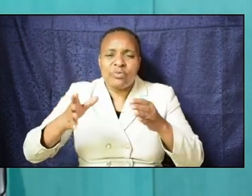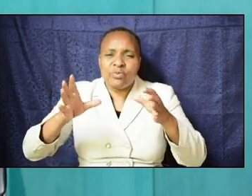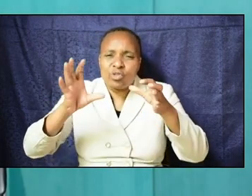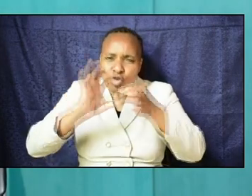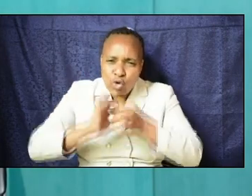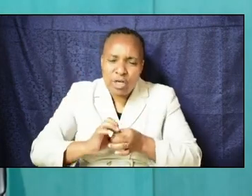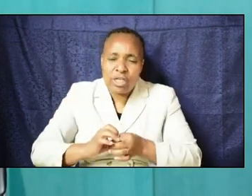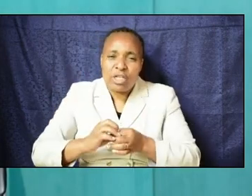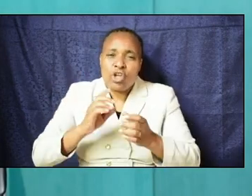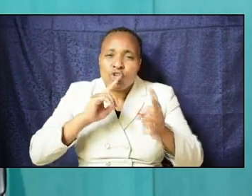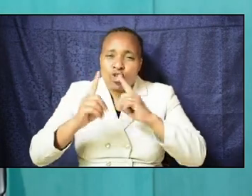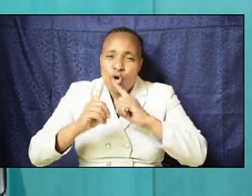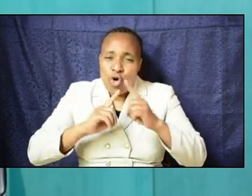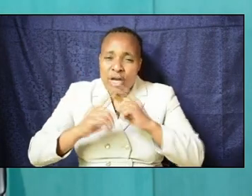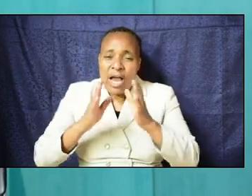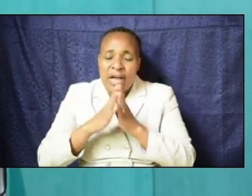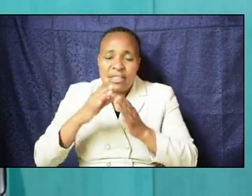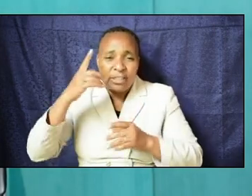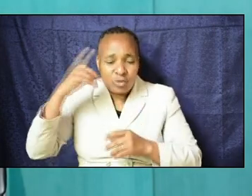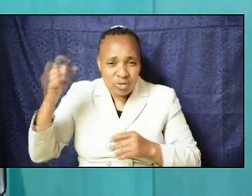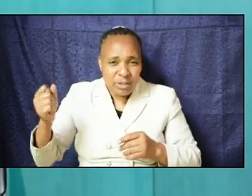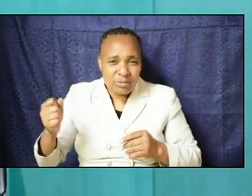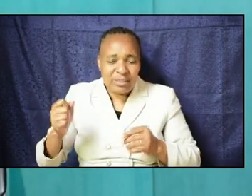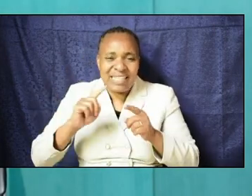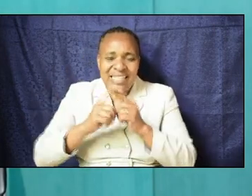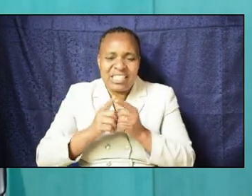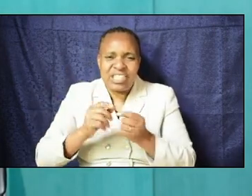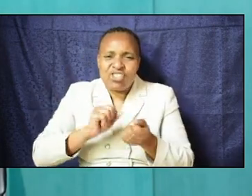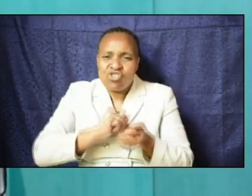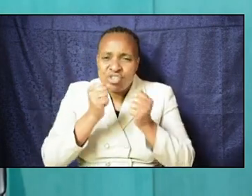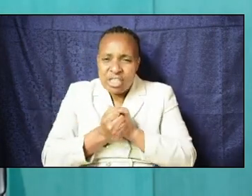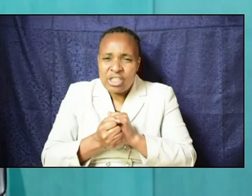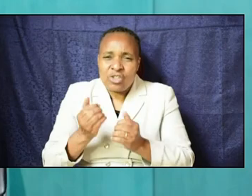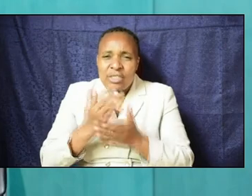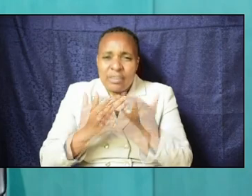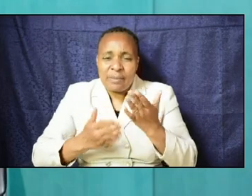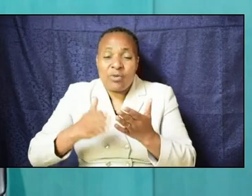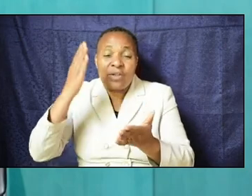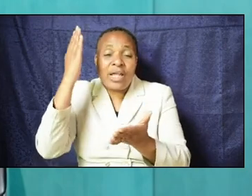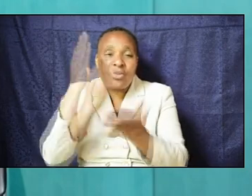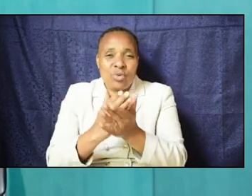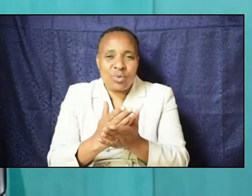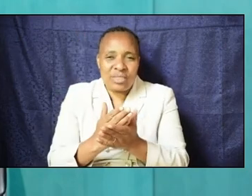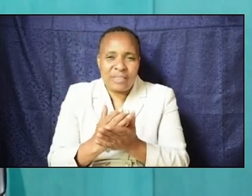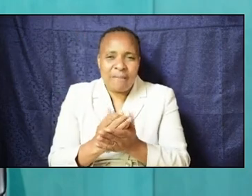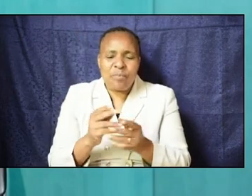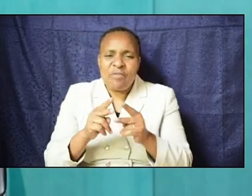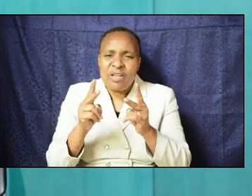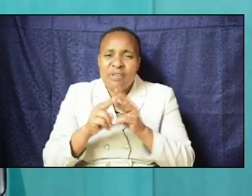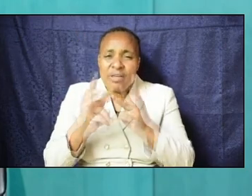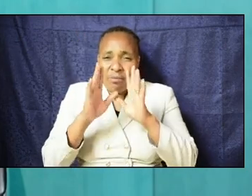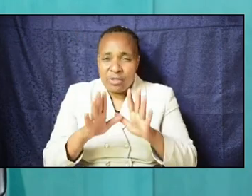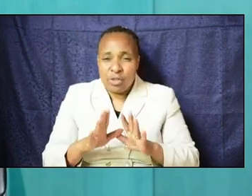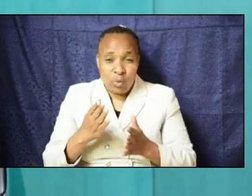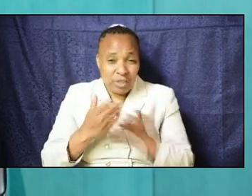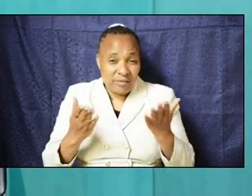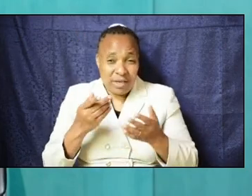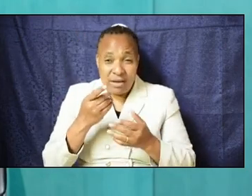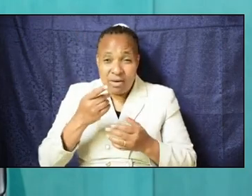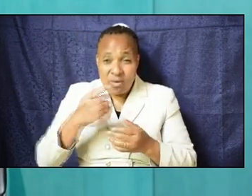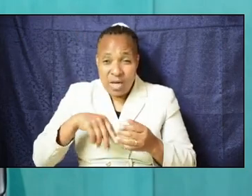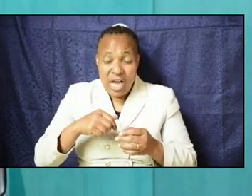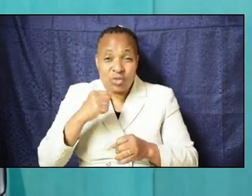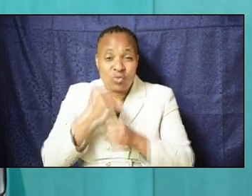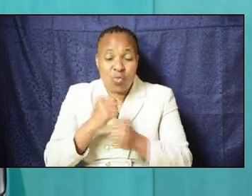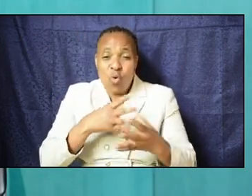talk and their dreams and turn it into something of reality. So it's really important, whatever we want to do, some of us want to go